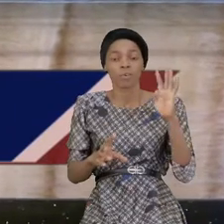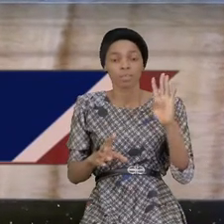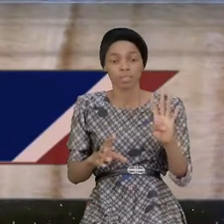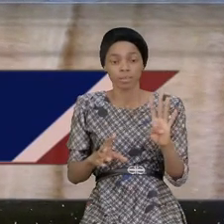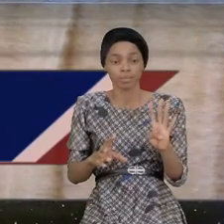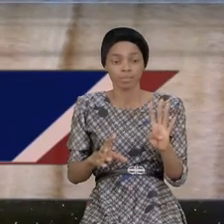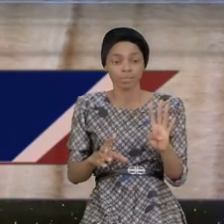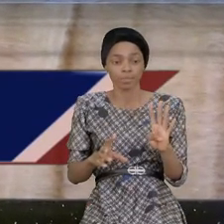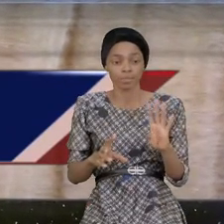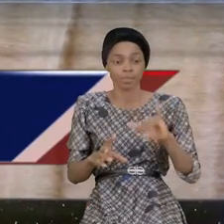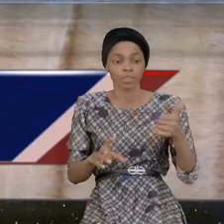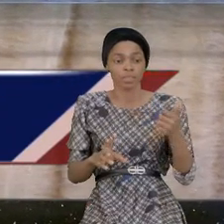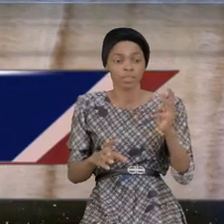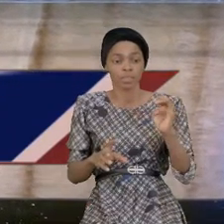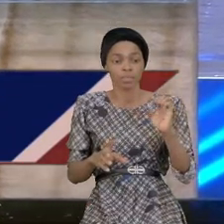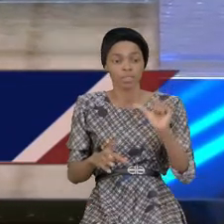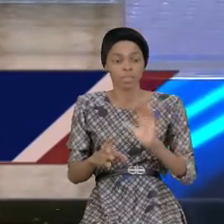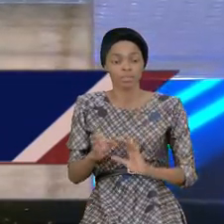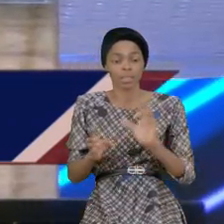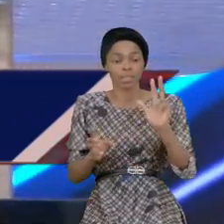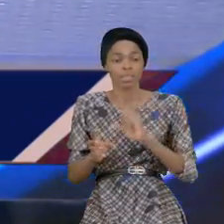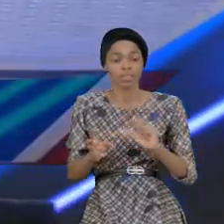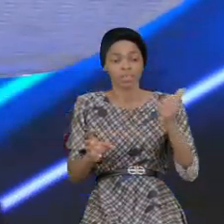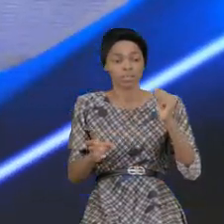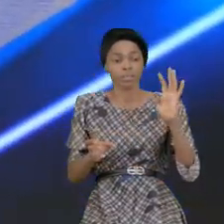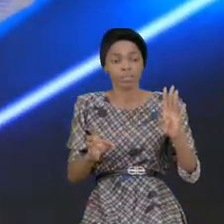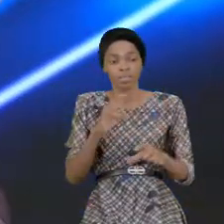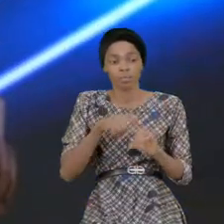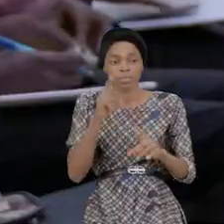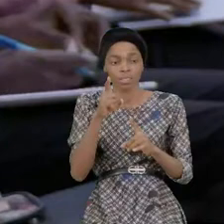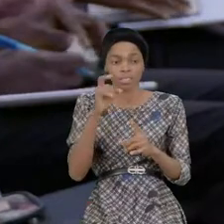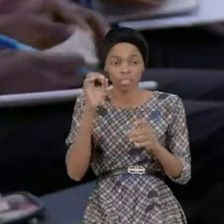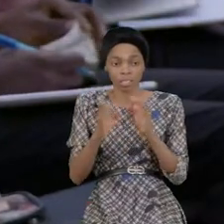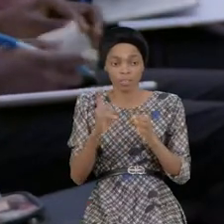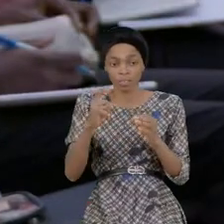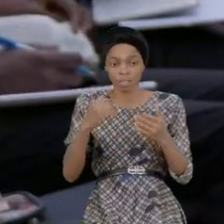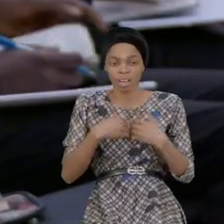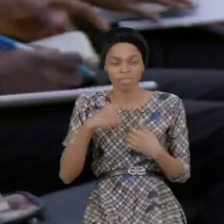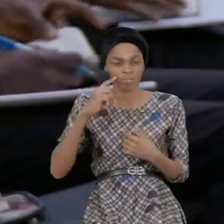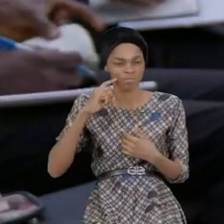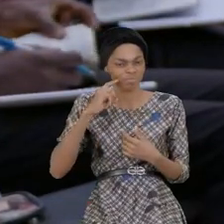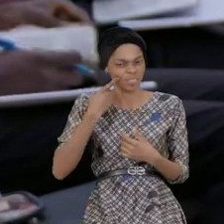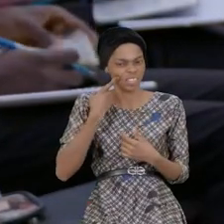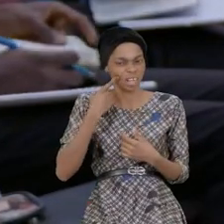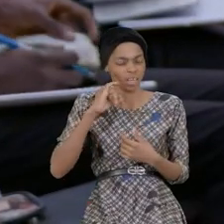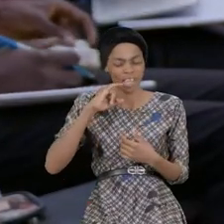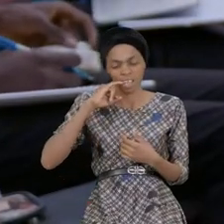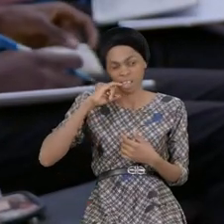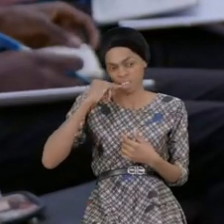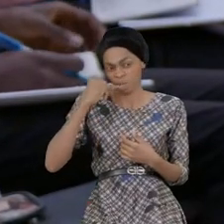reading from verse 14. But if ye have bitter envy